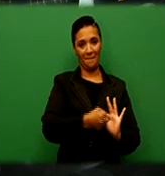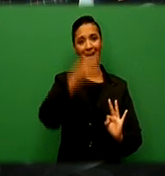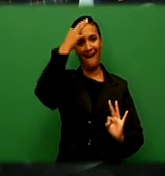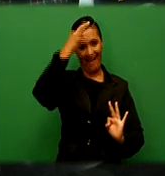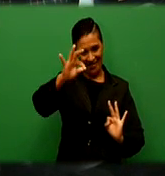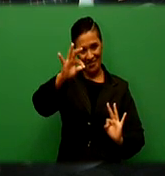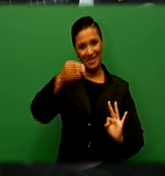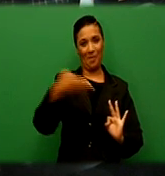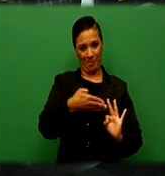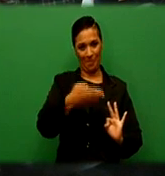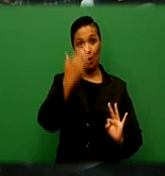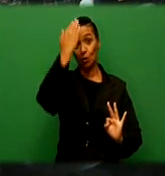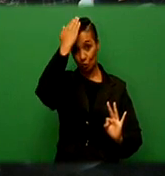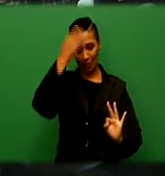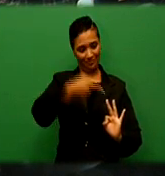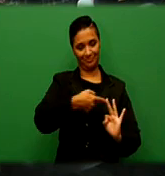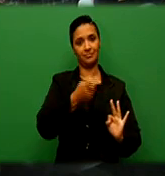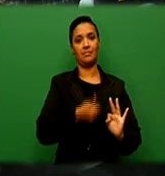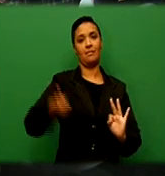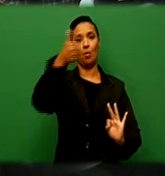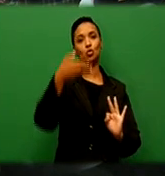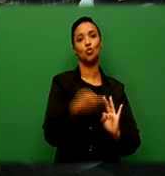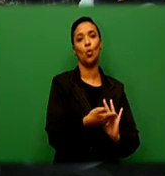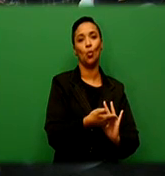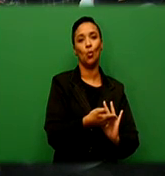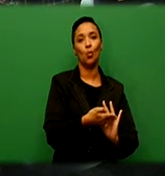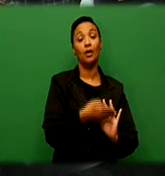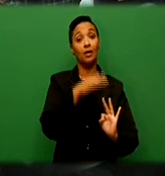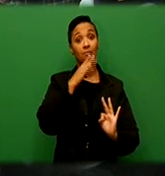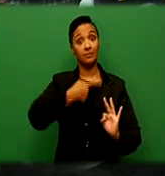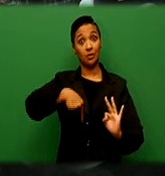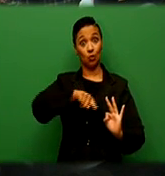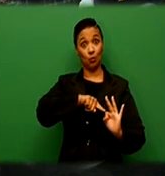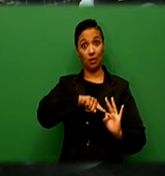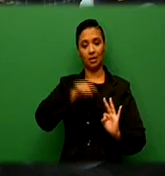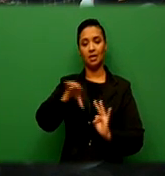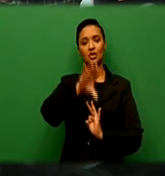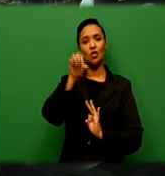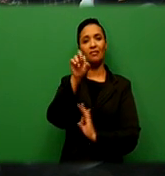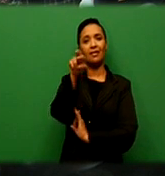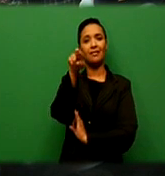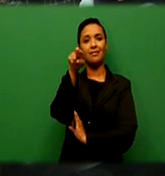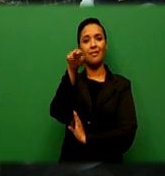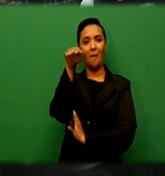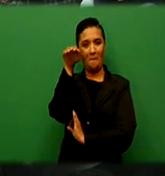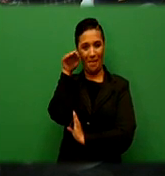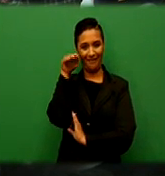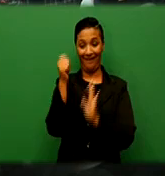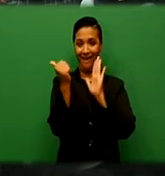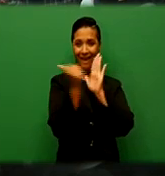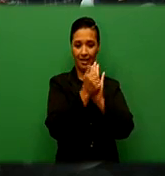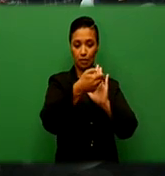The president appoints them in terms of the South African Reserve Bank Act. That